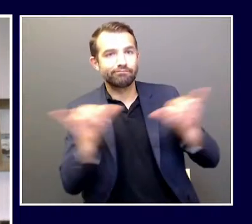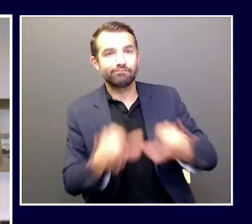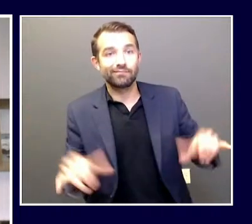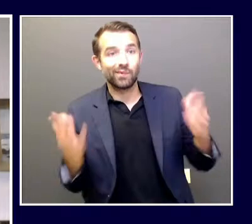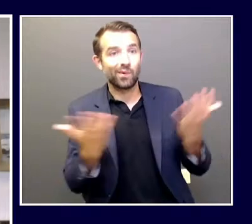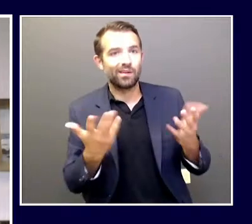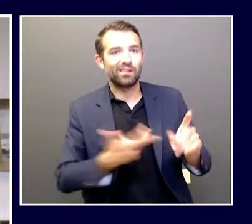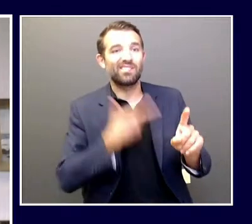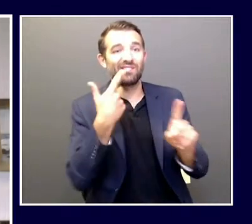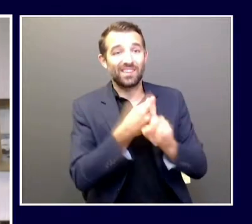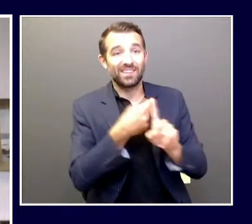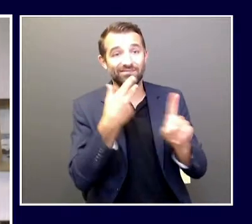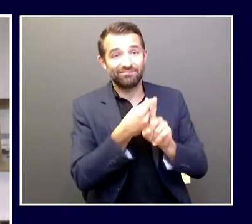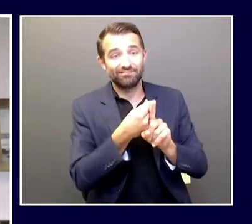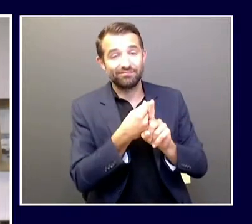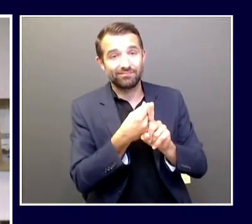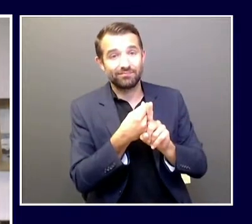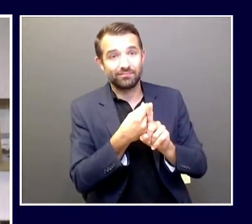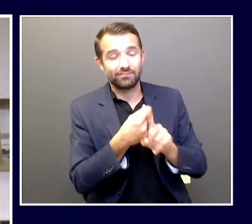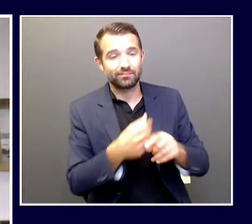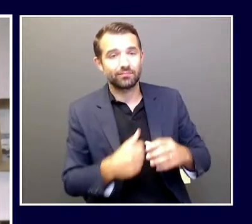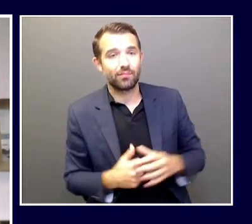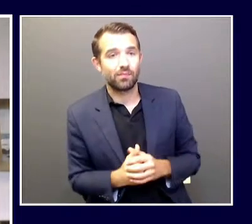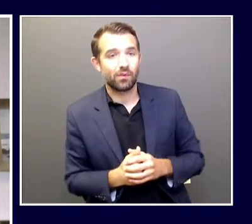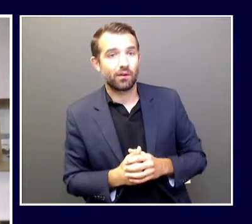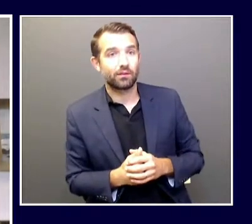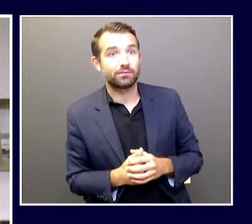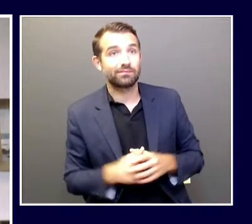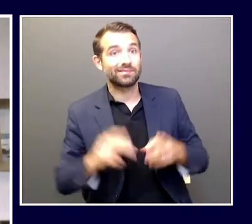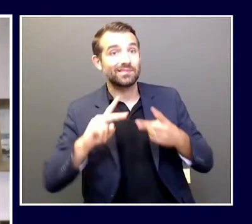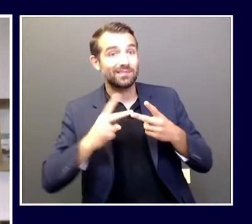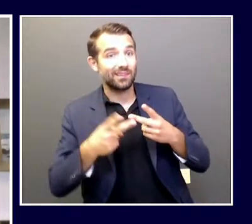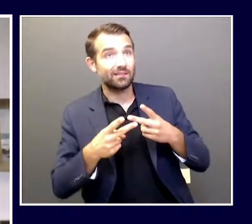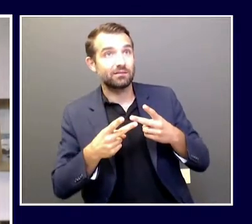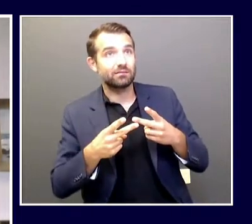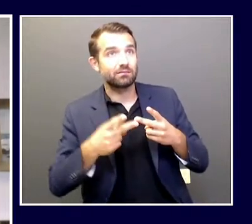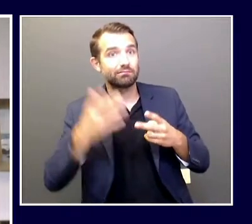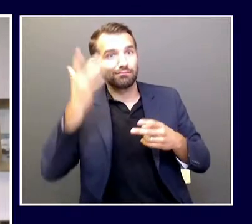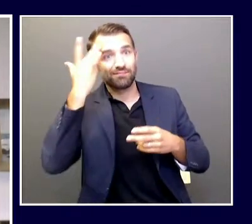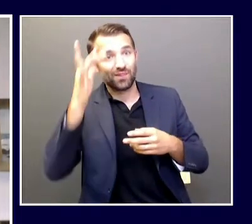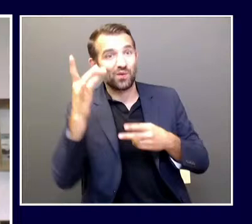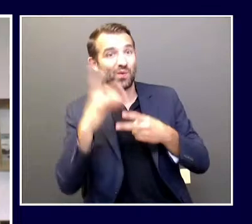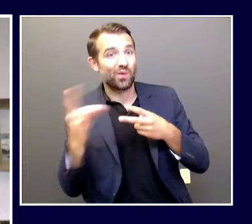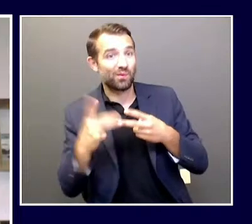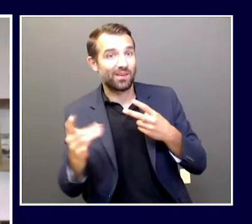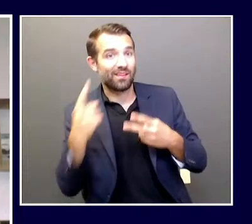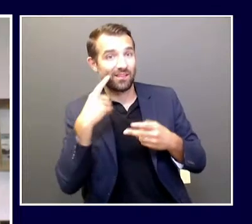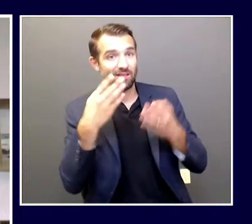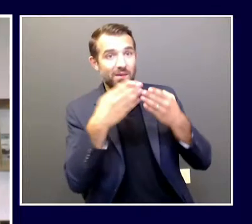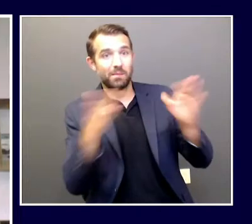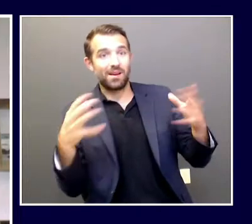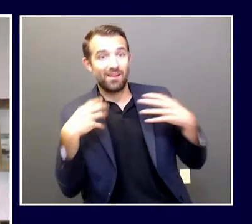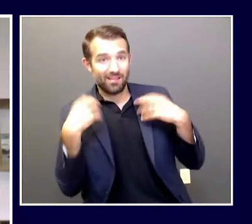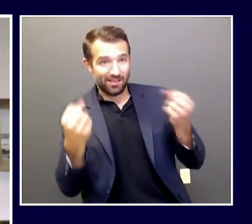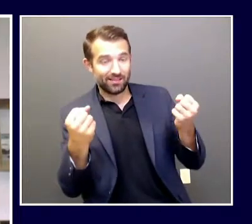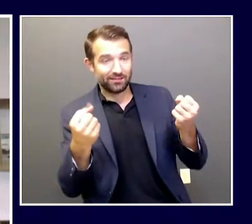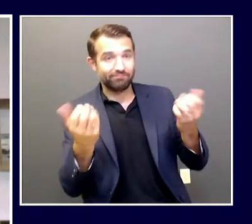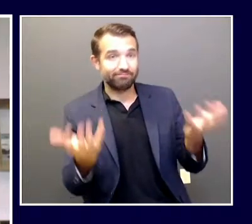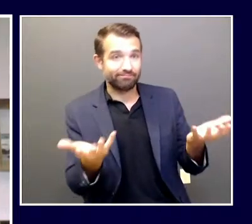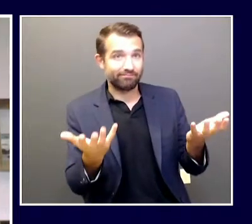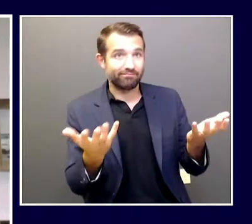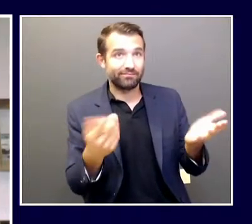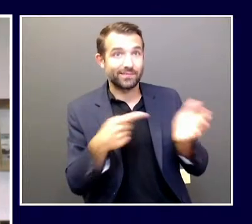around that, make smart public health choices. Sit outside where possible. Try to find places where ventilation is